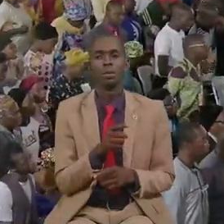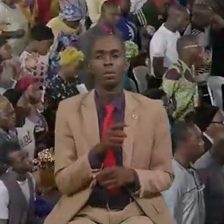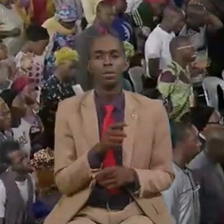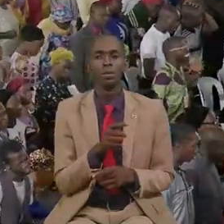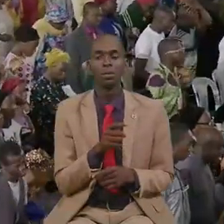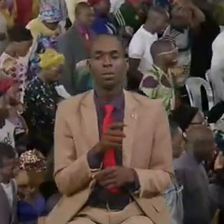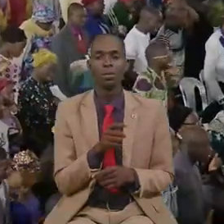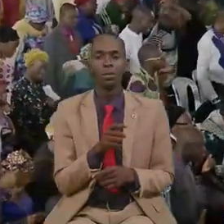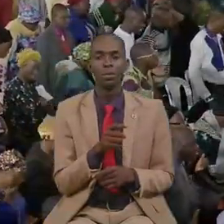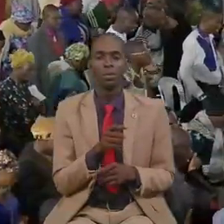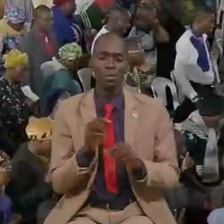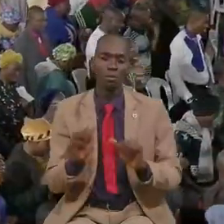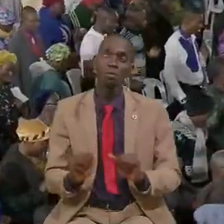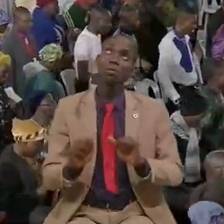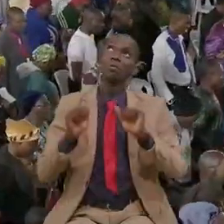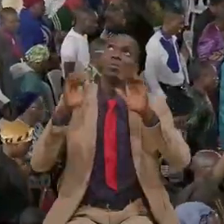Dedicate your life